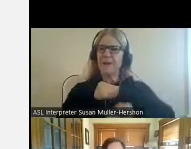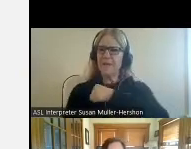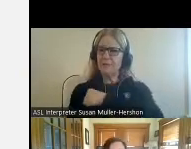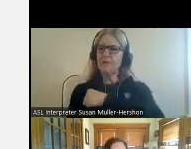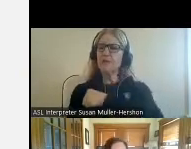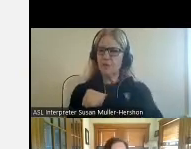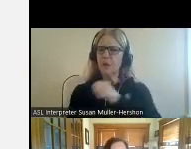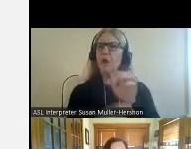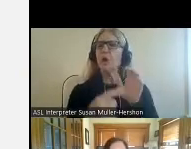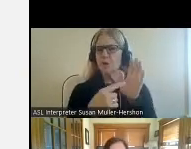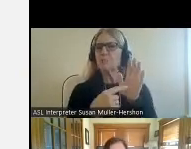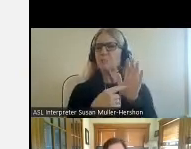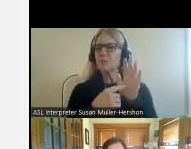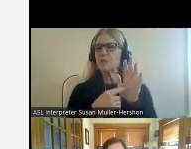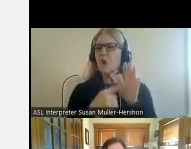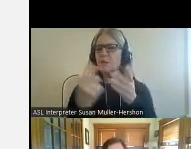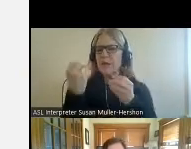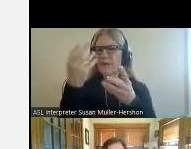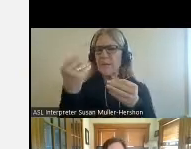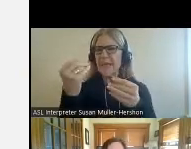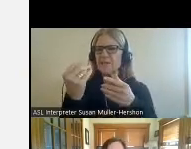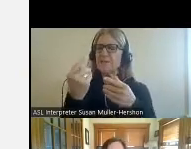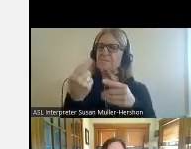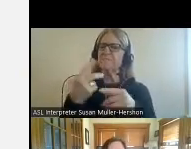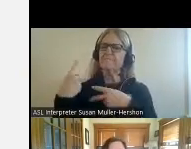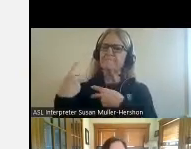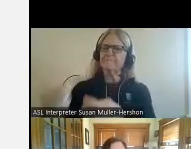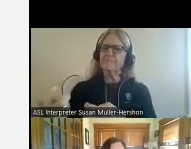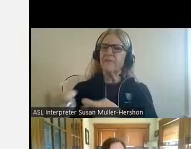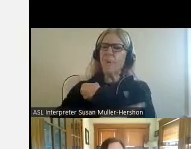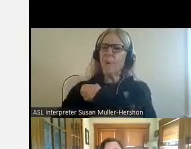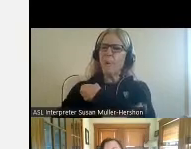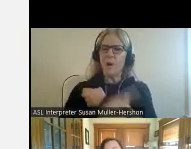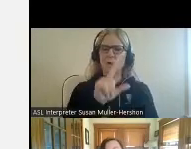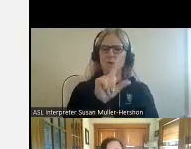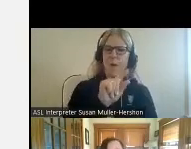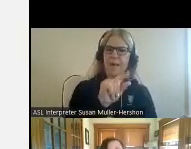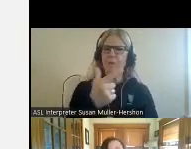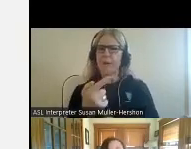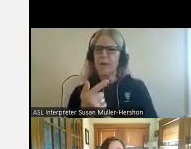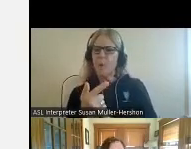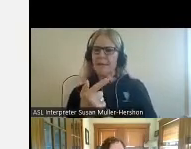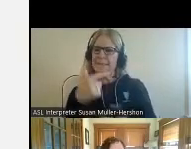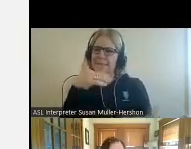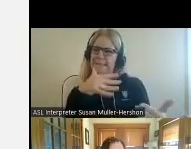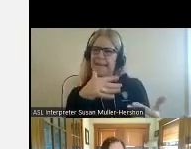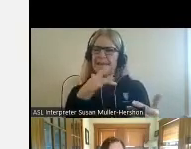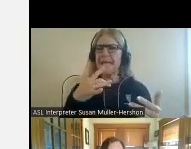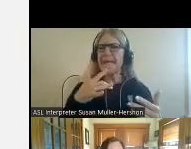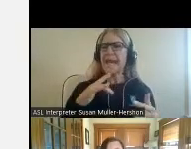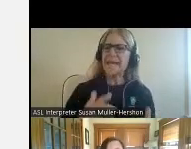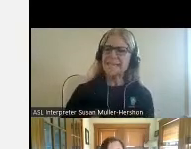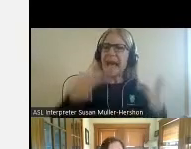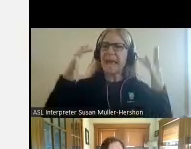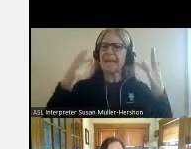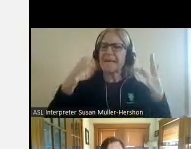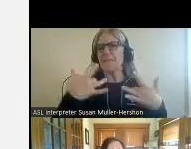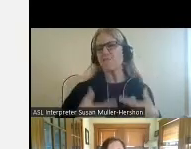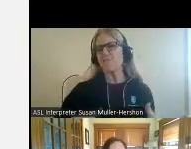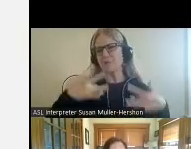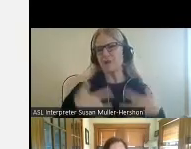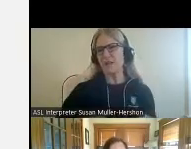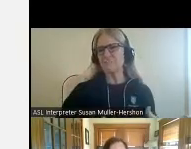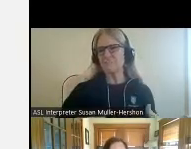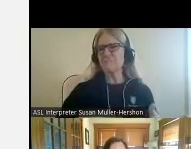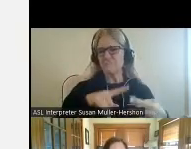data from the fall of 2021, specifically looking at anxiety and depression. We may think of other mental